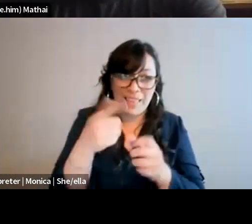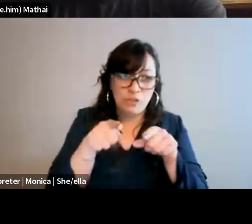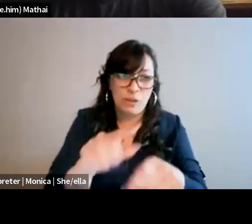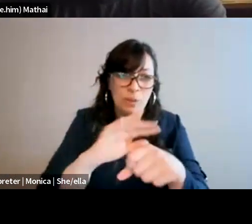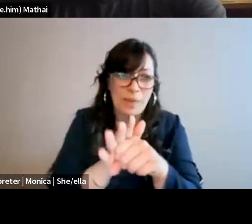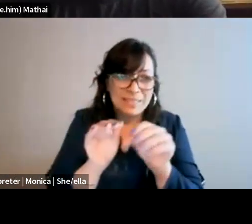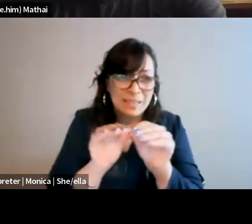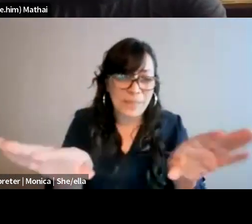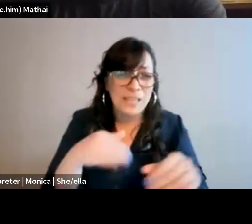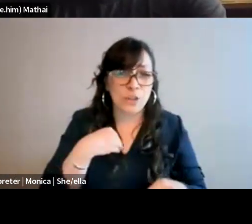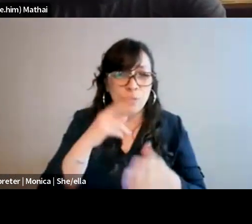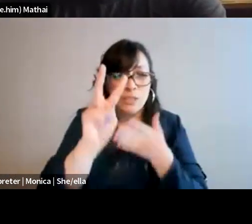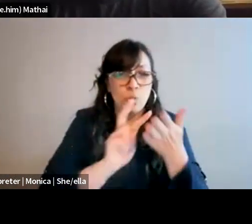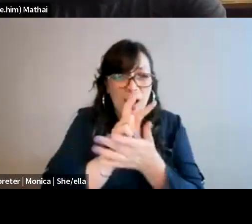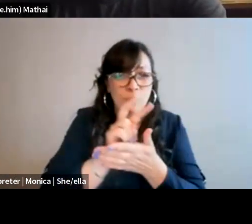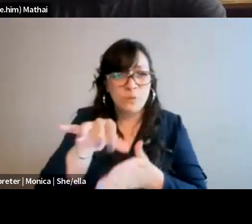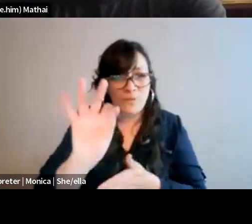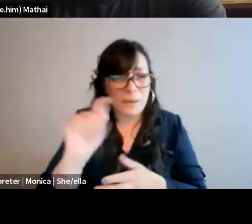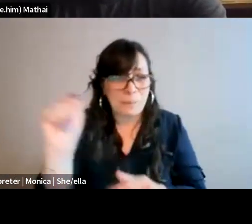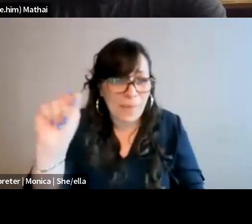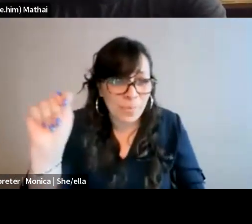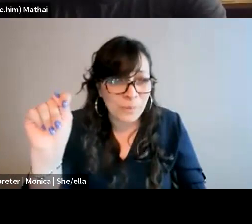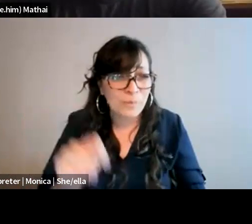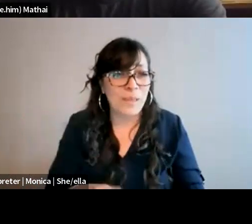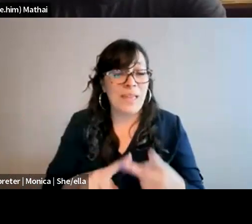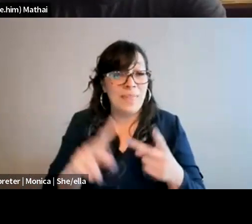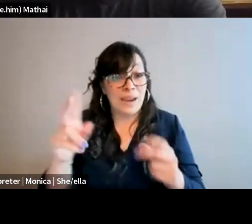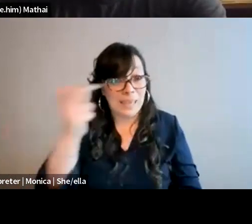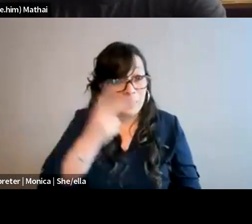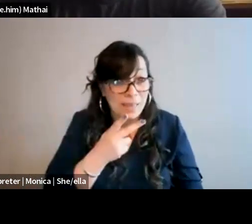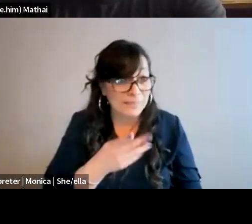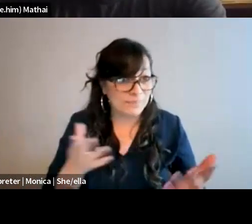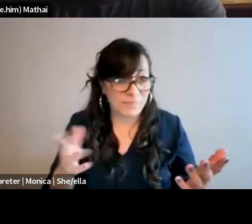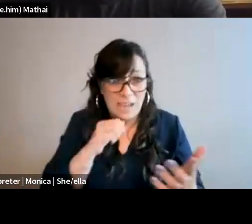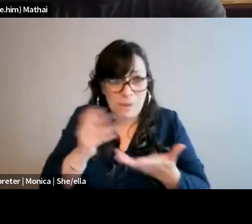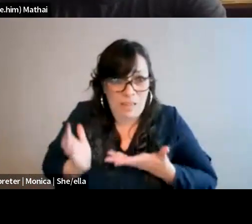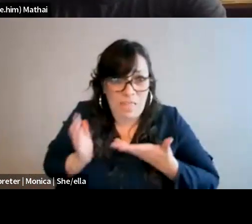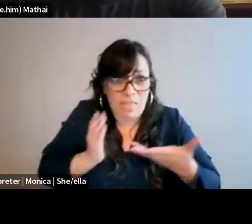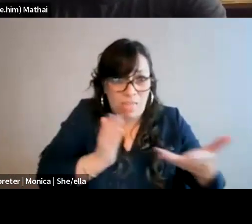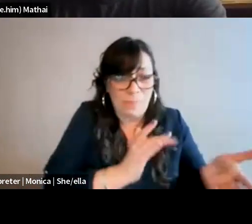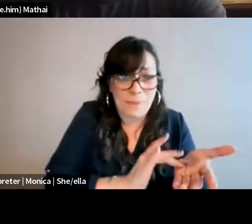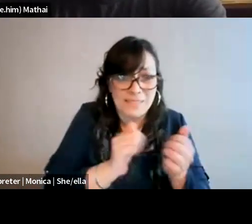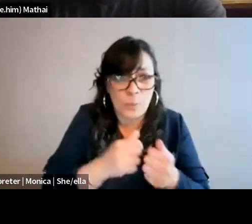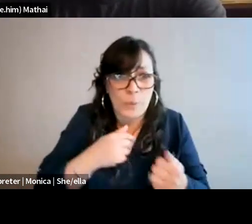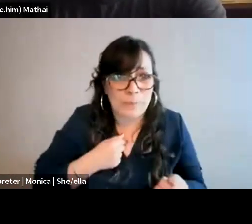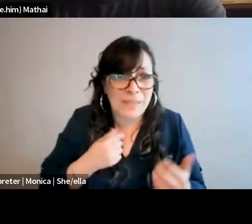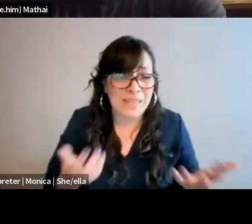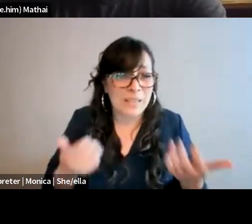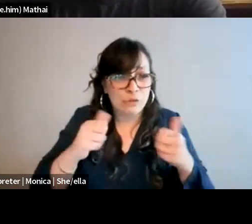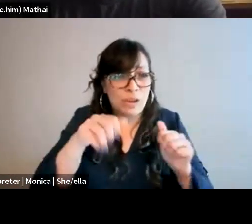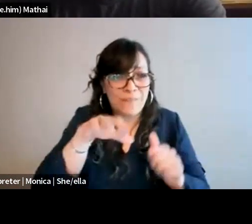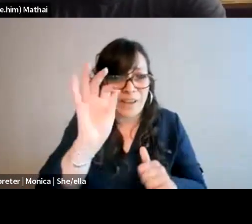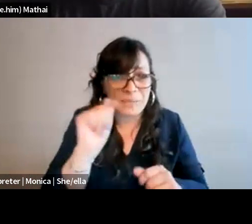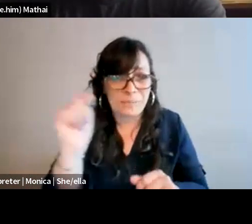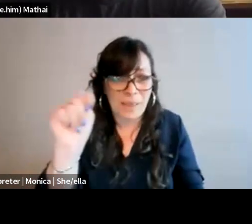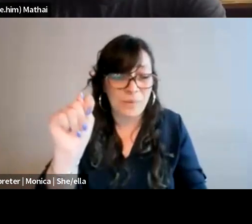me 2 hours to find a damn bathroom. It took me 2 hours. And then when I came back, I'm not carrying all of my medication with me, you know, to try to find a bathroom.